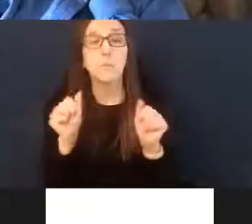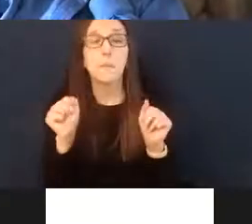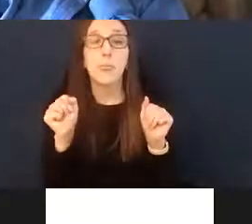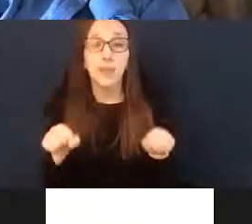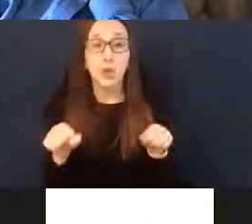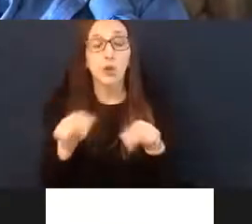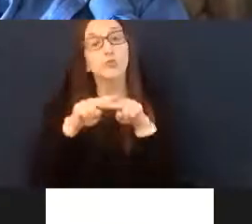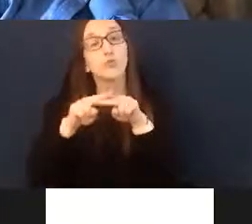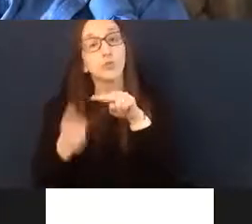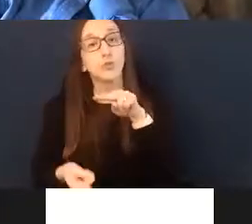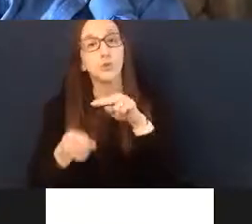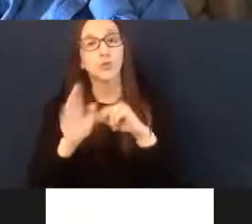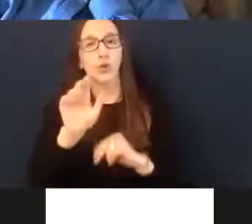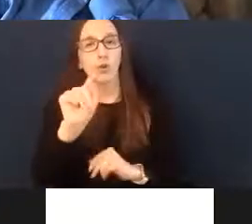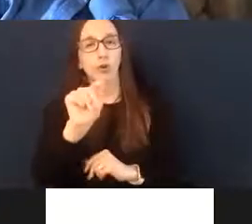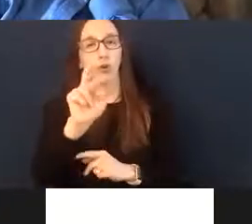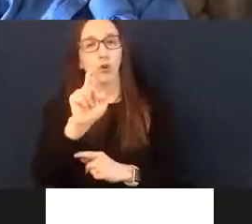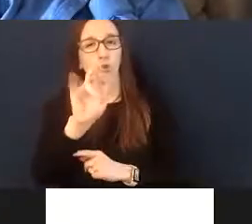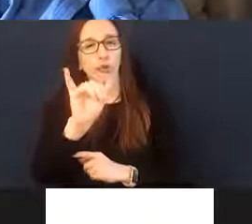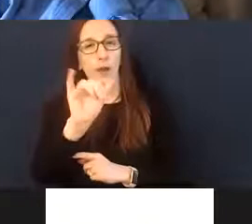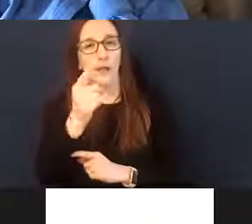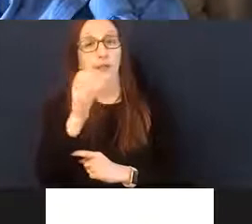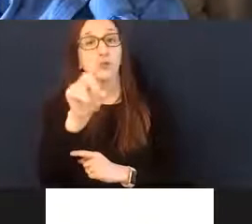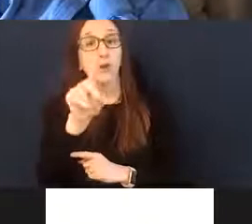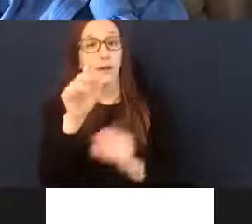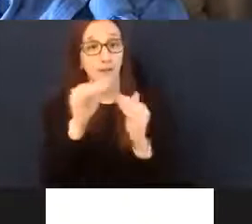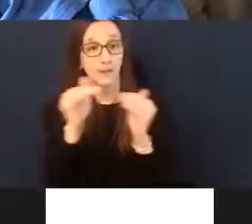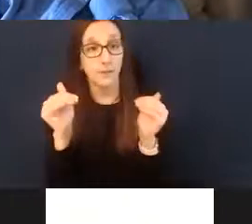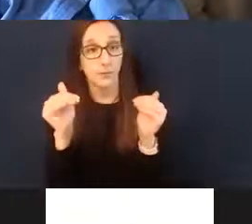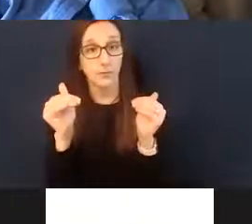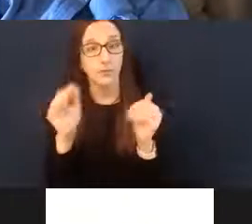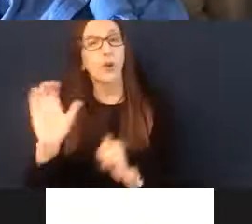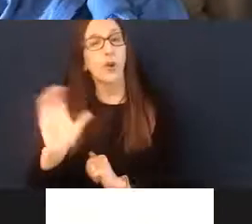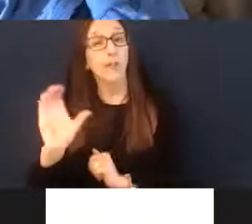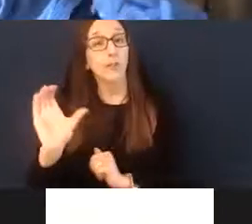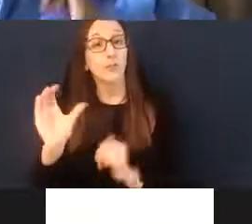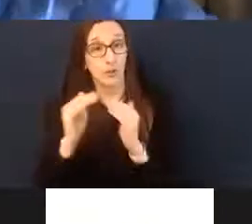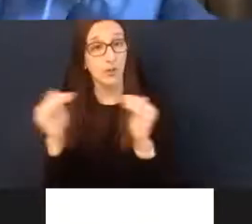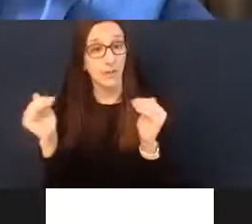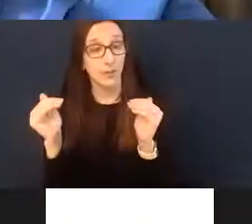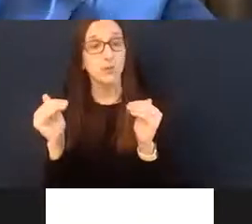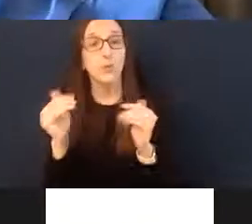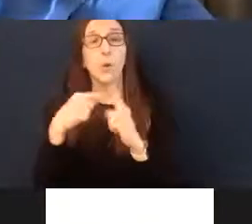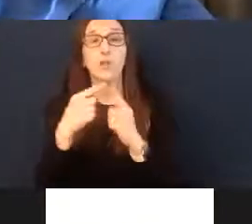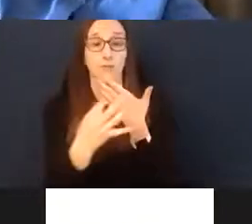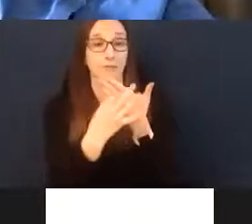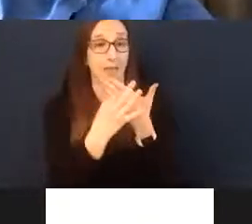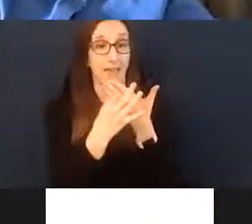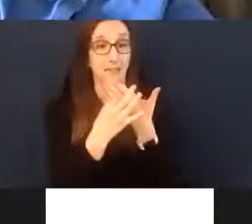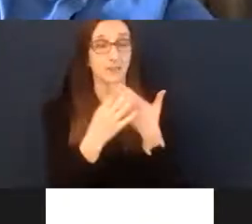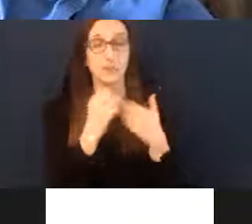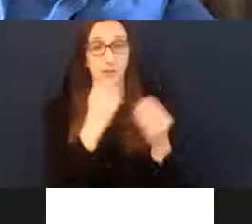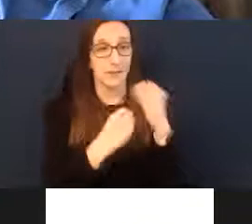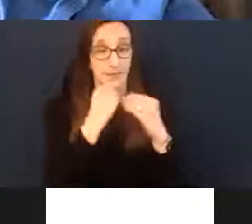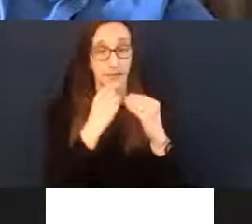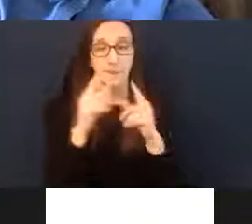triglyceride levels. So when you get a blood test and it's you have to fast for that blood test, that means that it is testing how